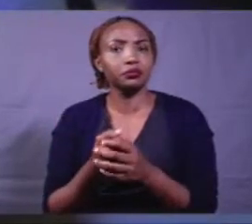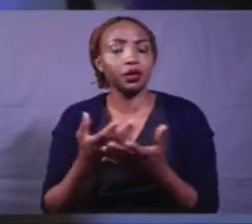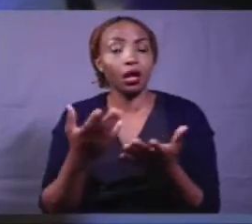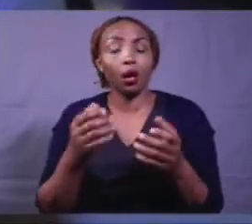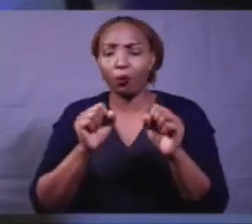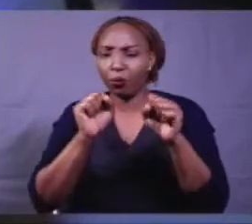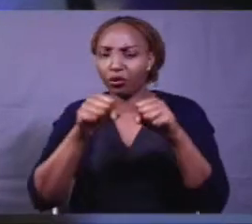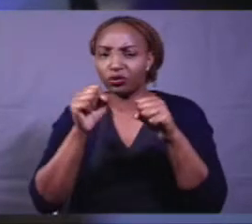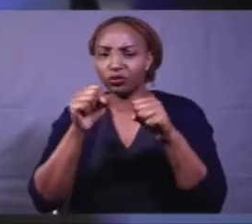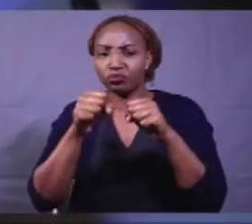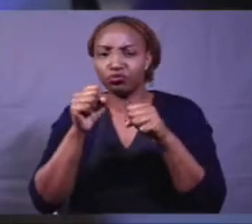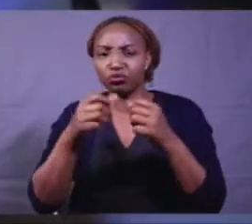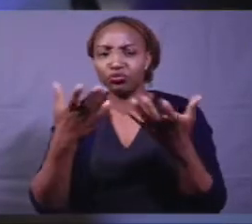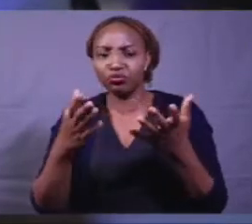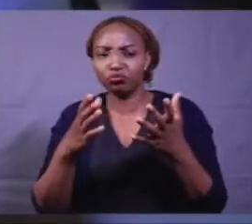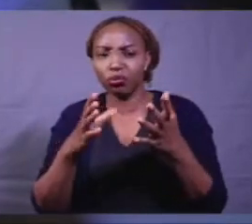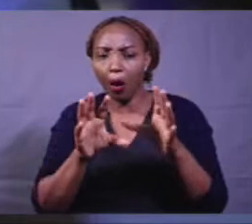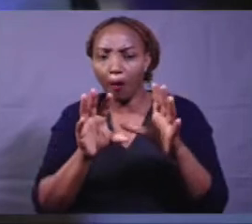banking data.